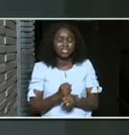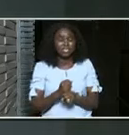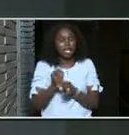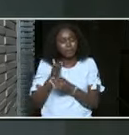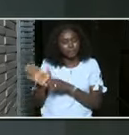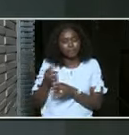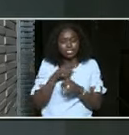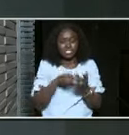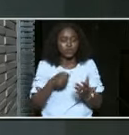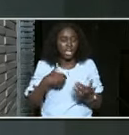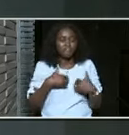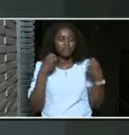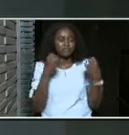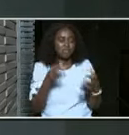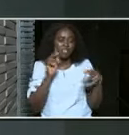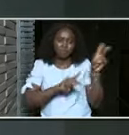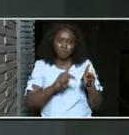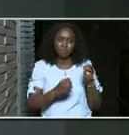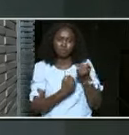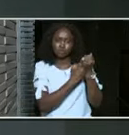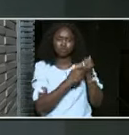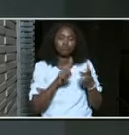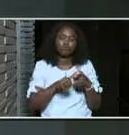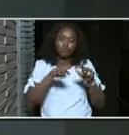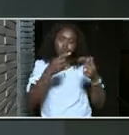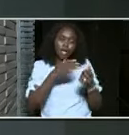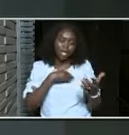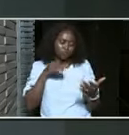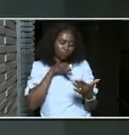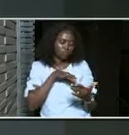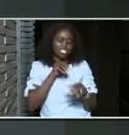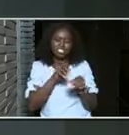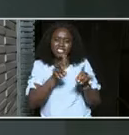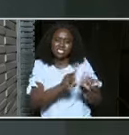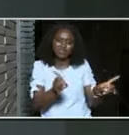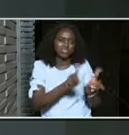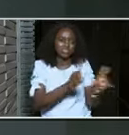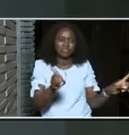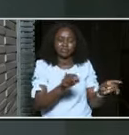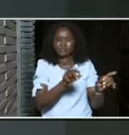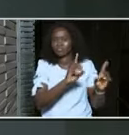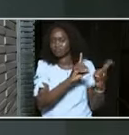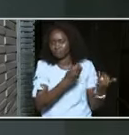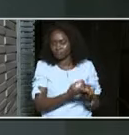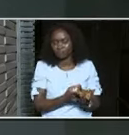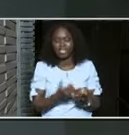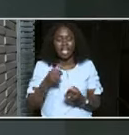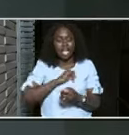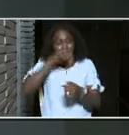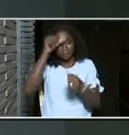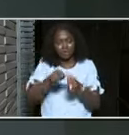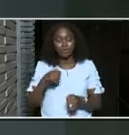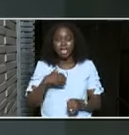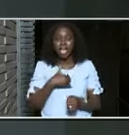were sponsored to go and study in various fields. I remember we had one set of